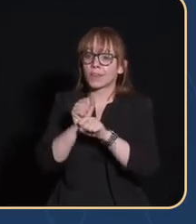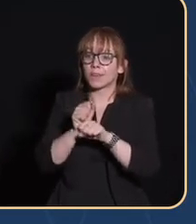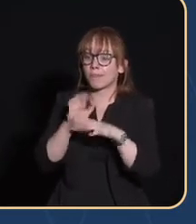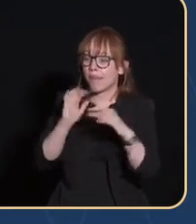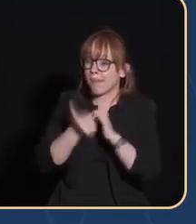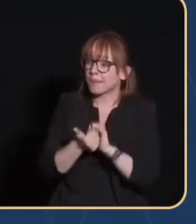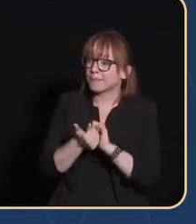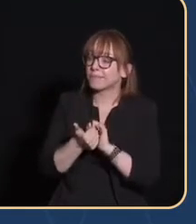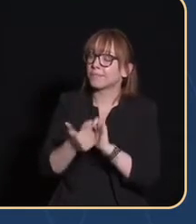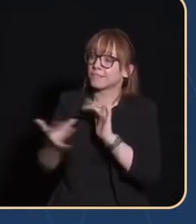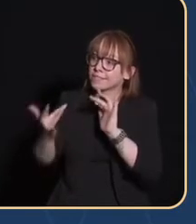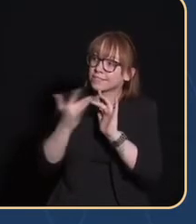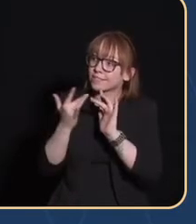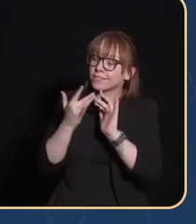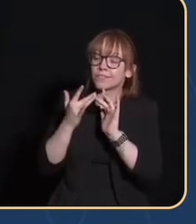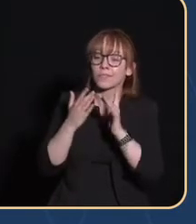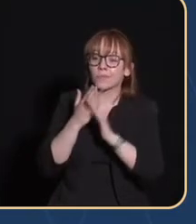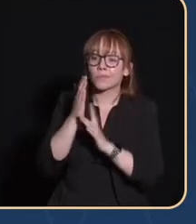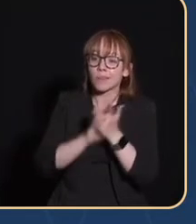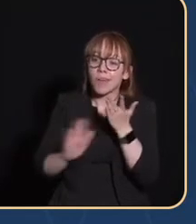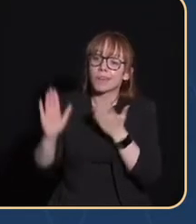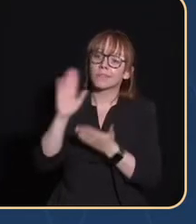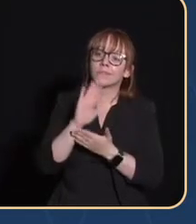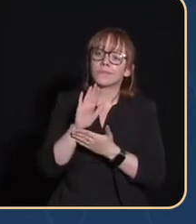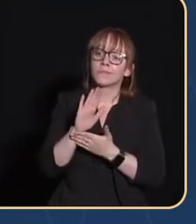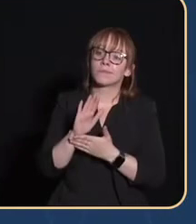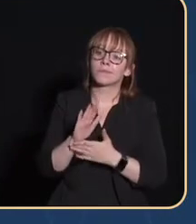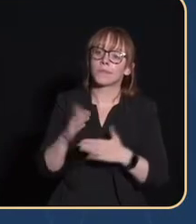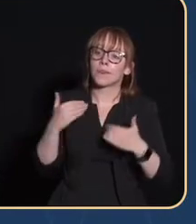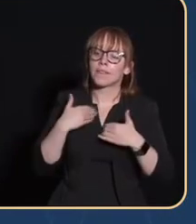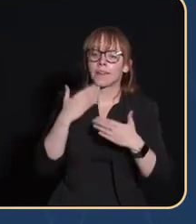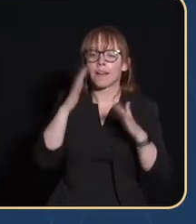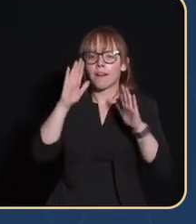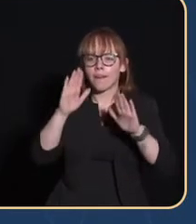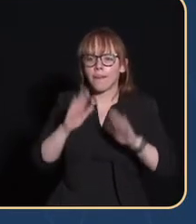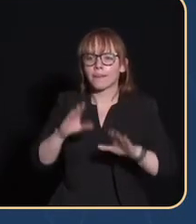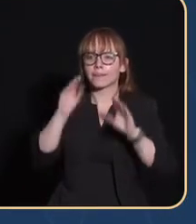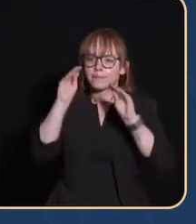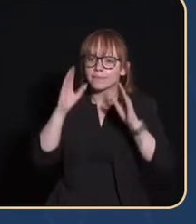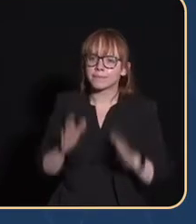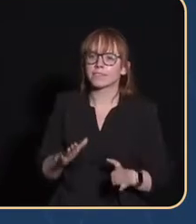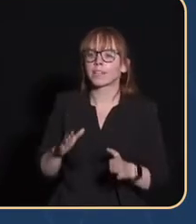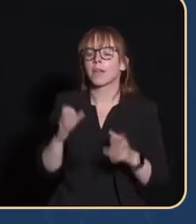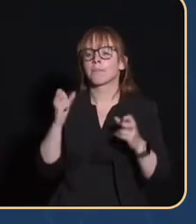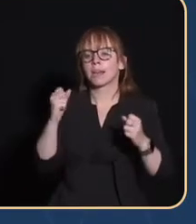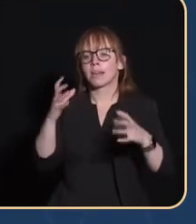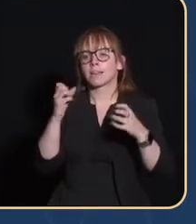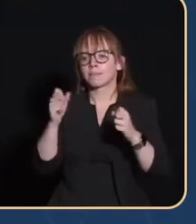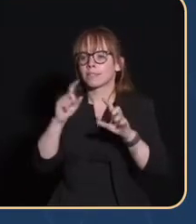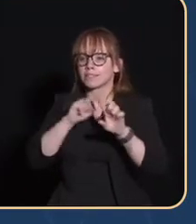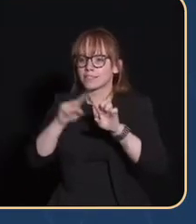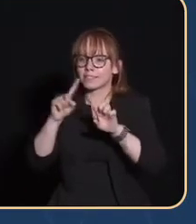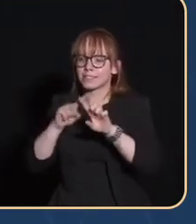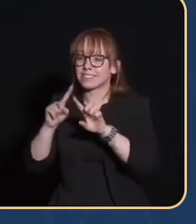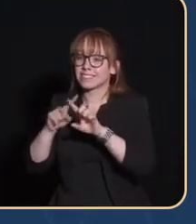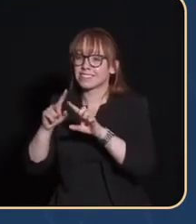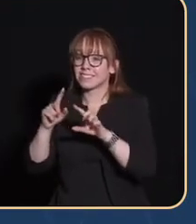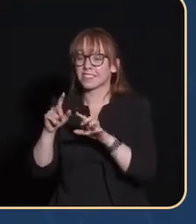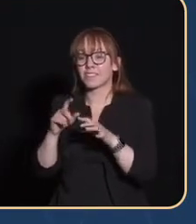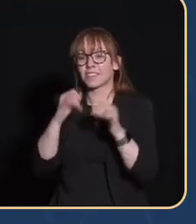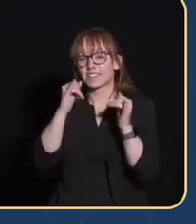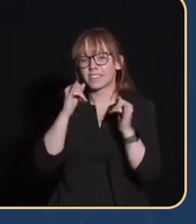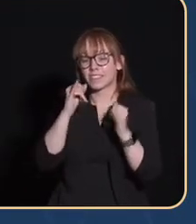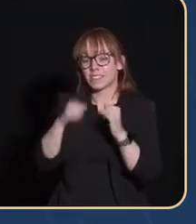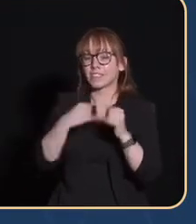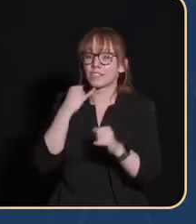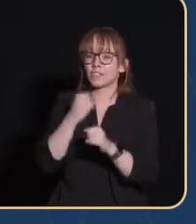college. We've all benefited from a well-equipped workshop taught by an instructor with a vast industry knowledge who want to see students like me